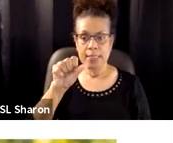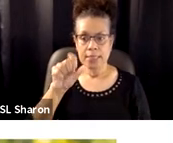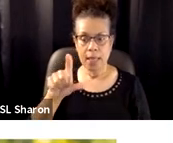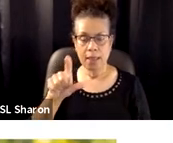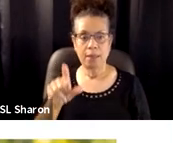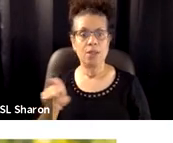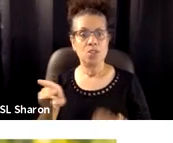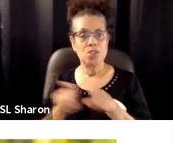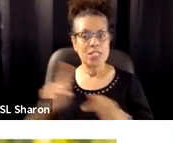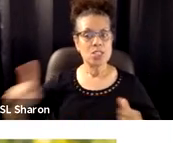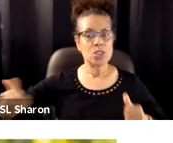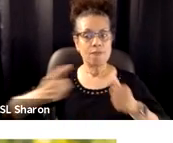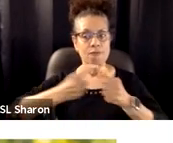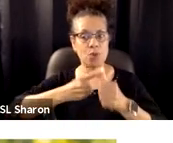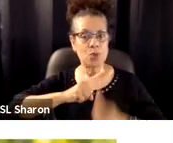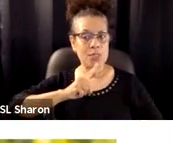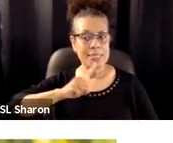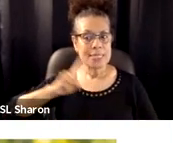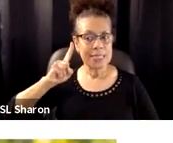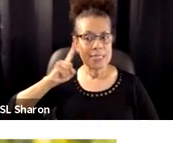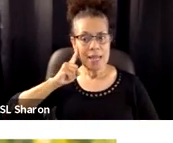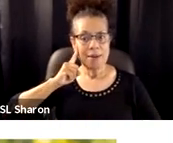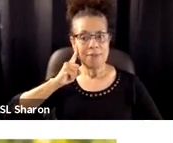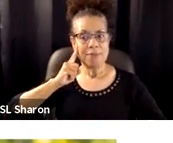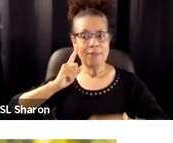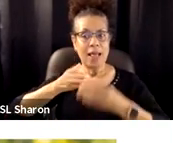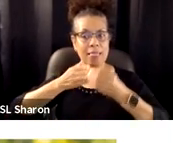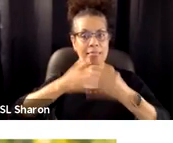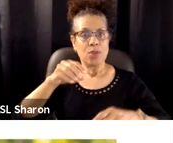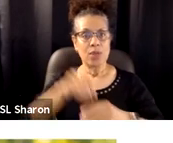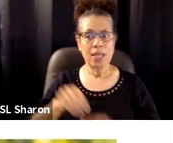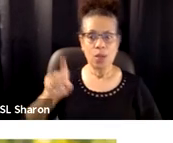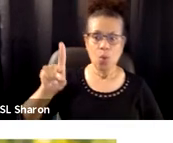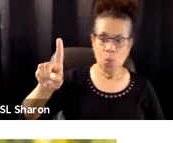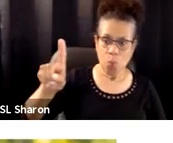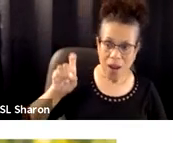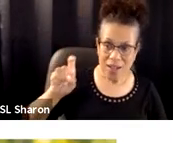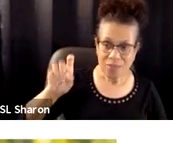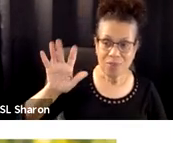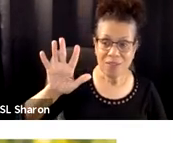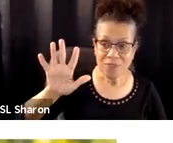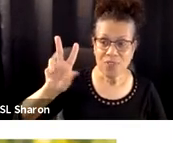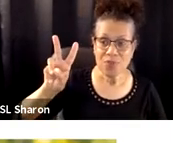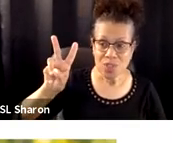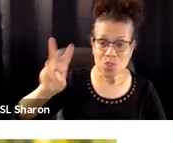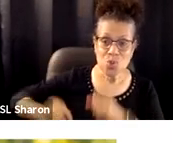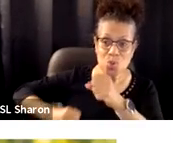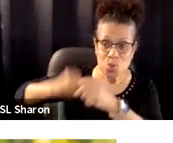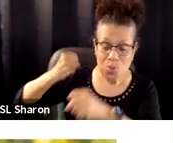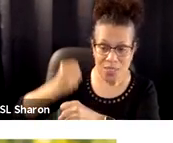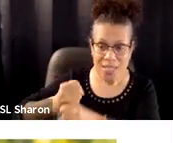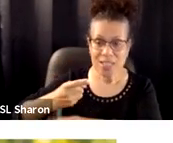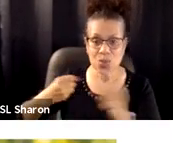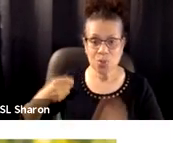actually the first deaf head of school in the 152 year history of the horace mann